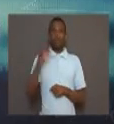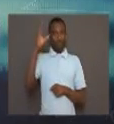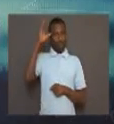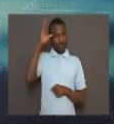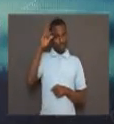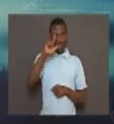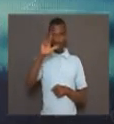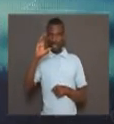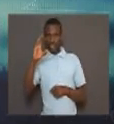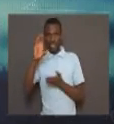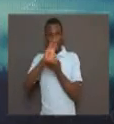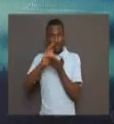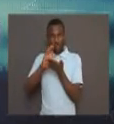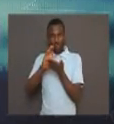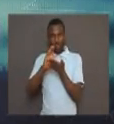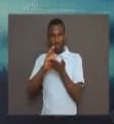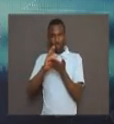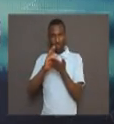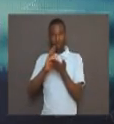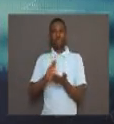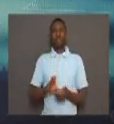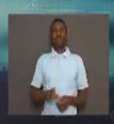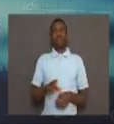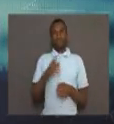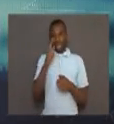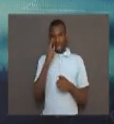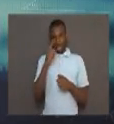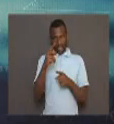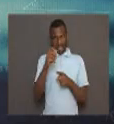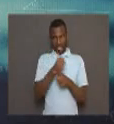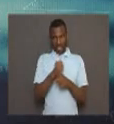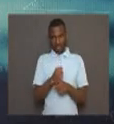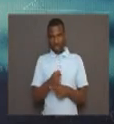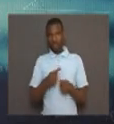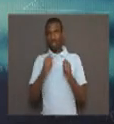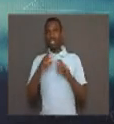of LC circuits with an activity.